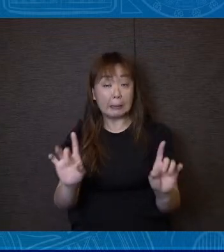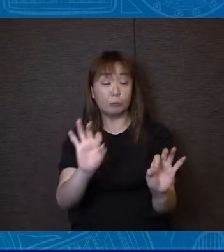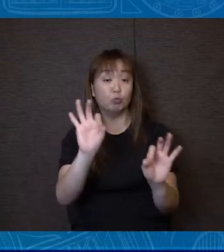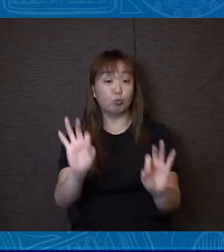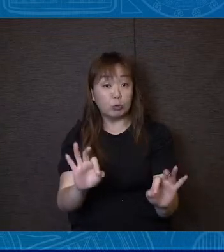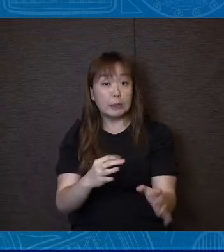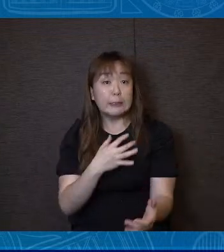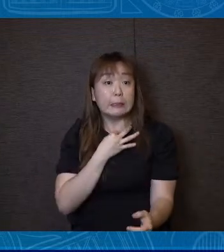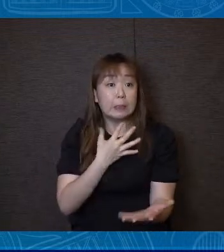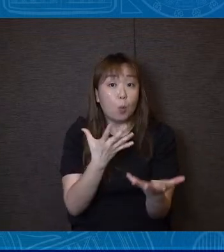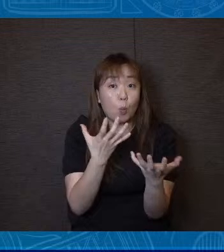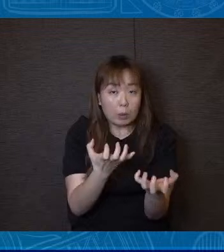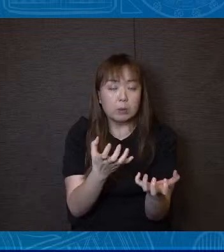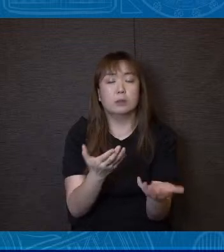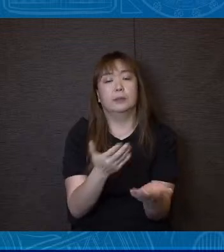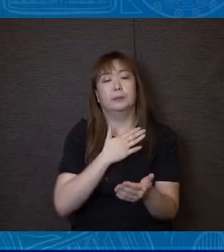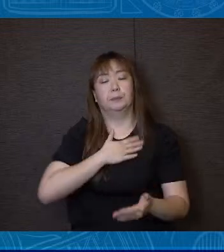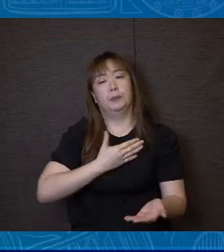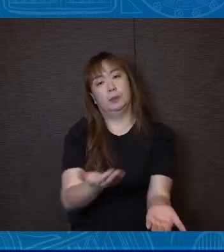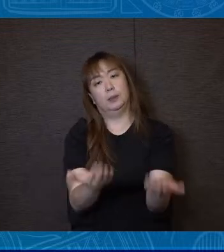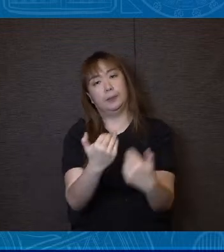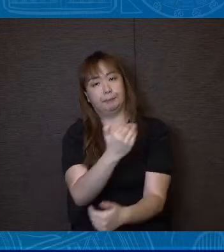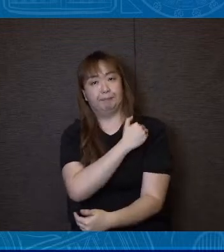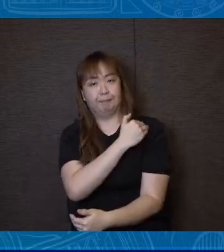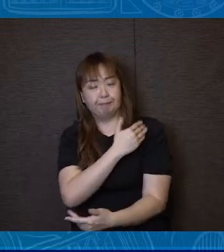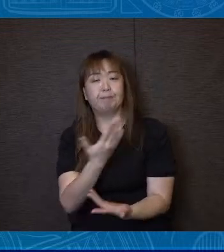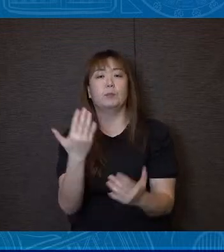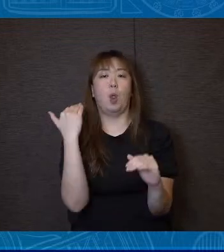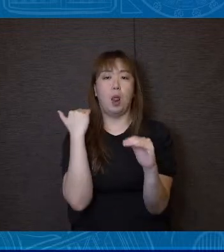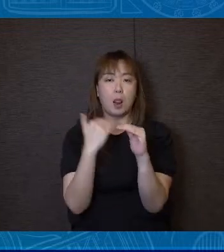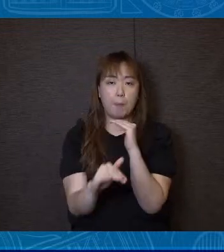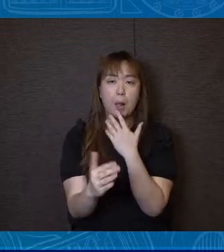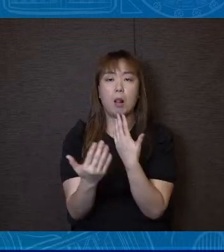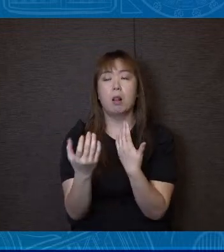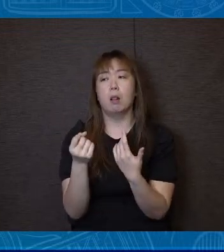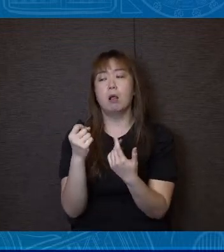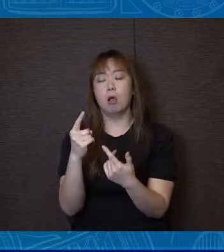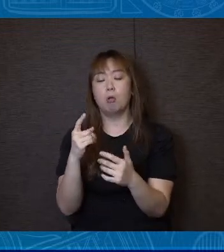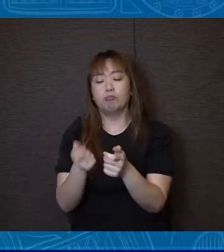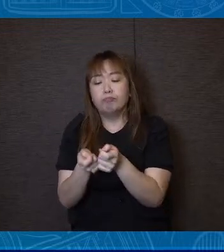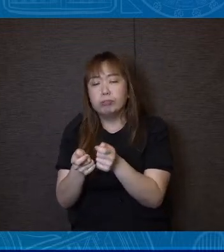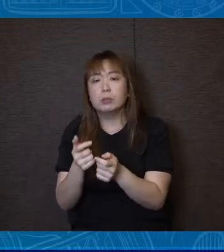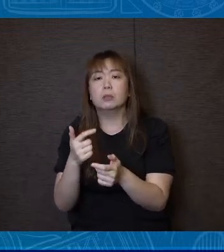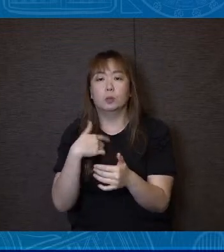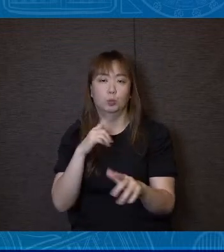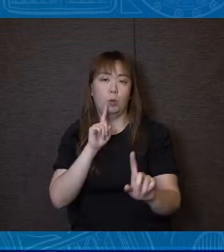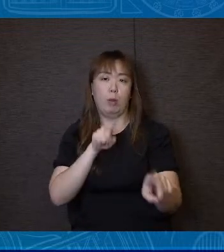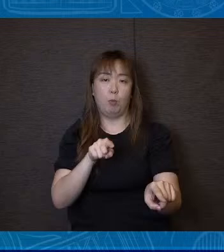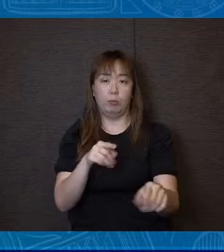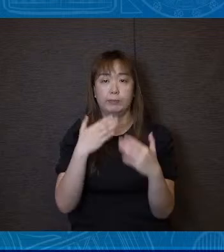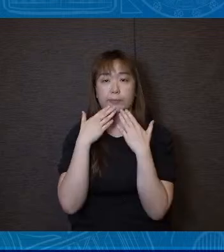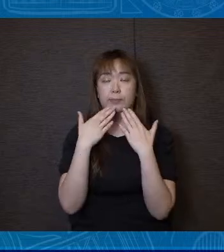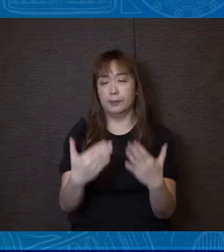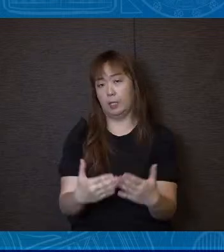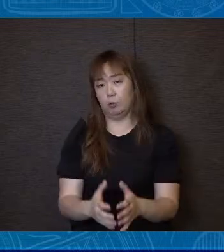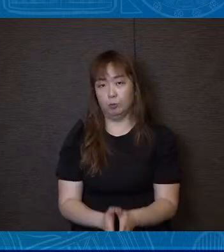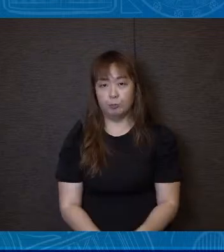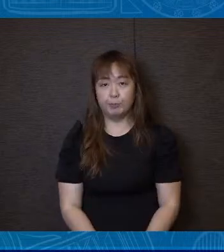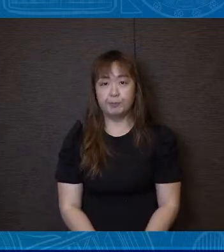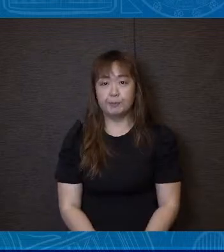us, either after the session or by email, and we will get back to you. Thank you very much.